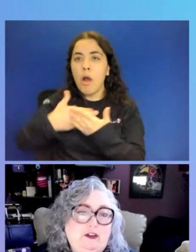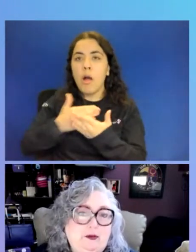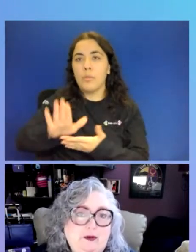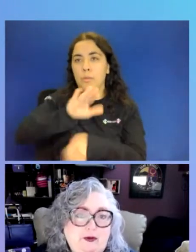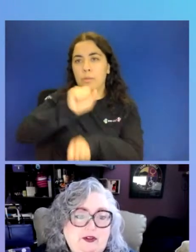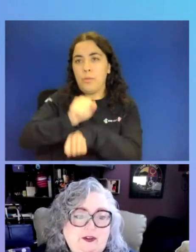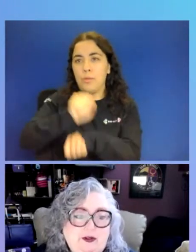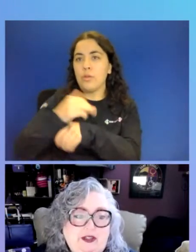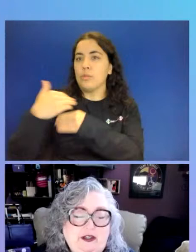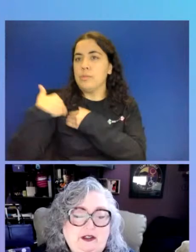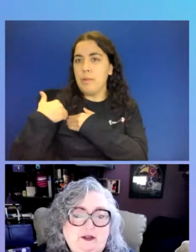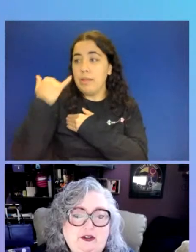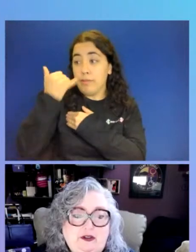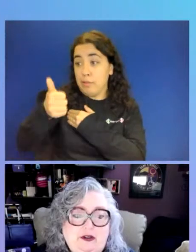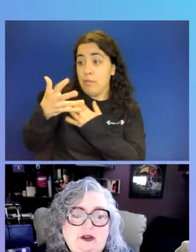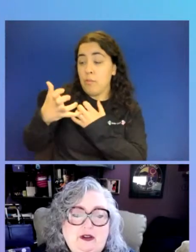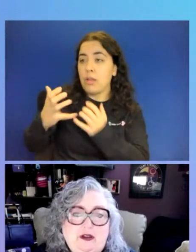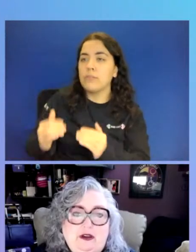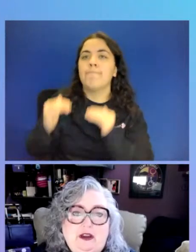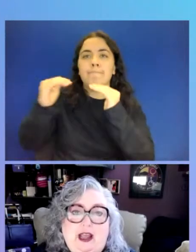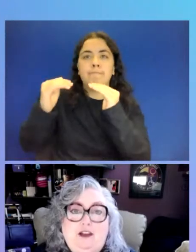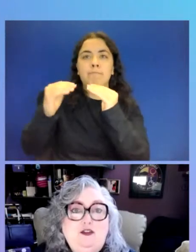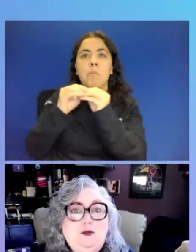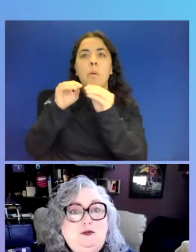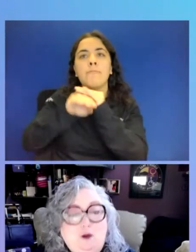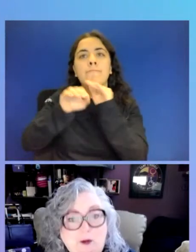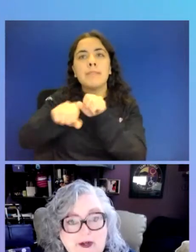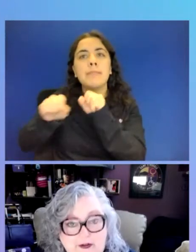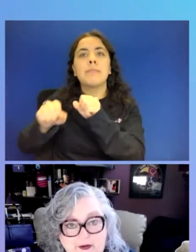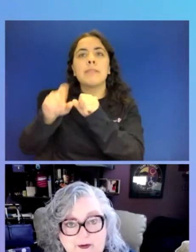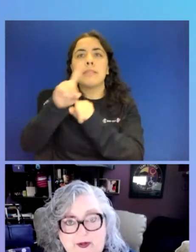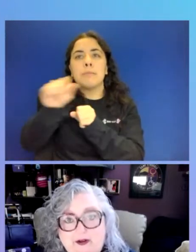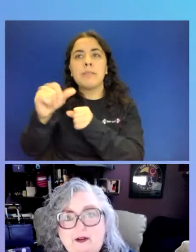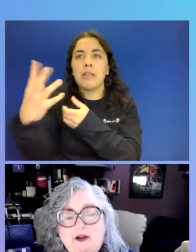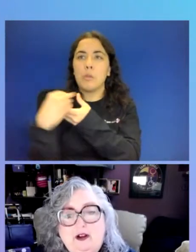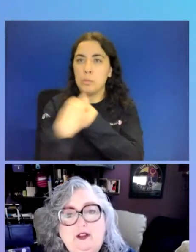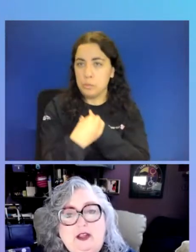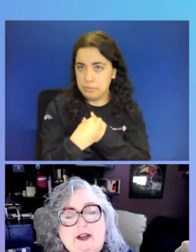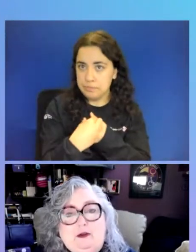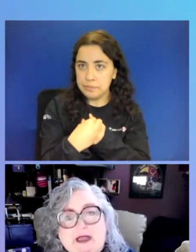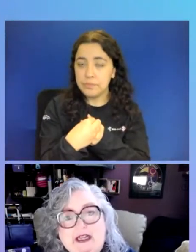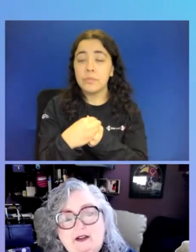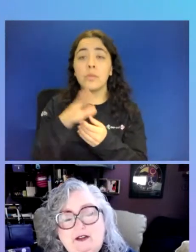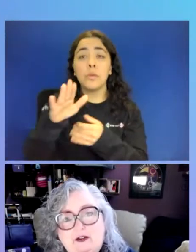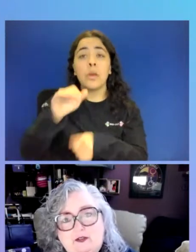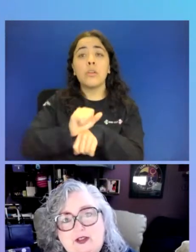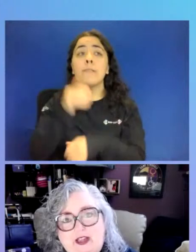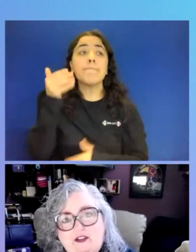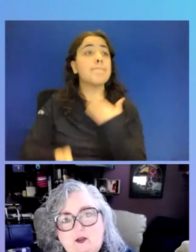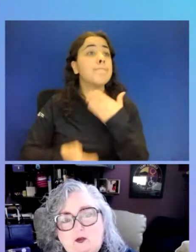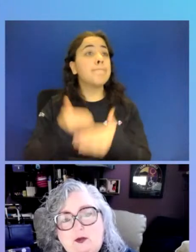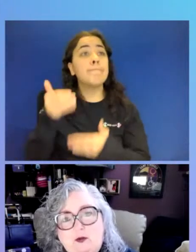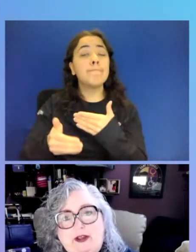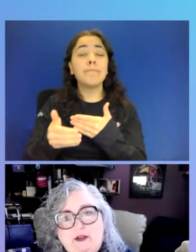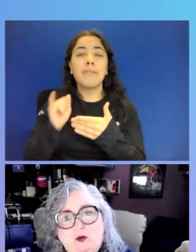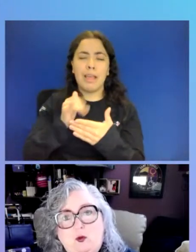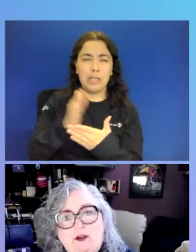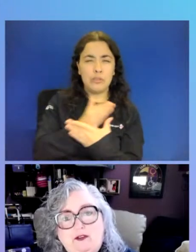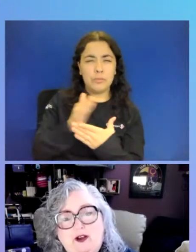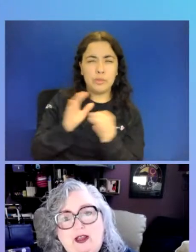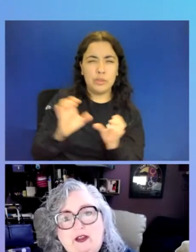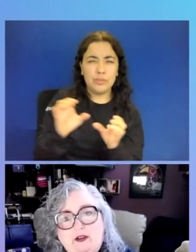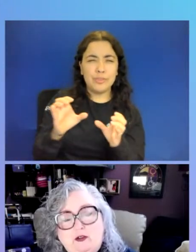for or wants to promote disability inclusion. As you move forward in your career, the intermediate certifications would be a